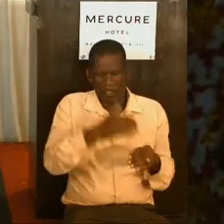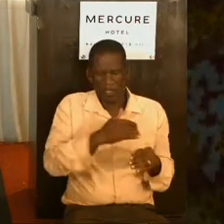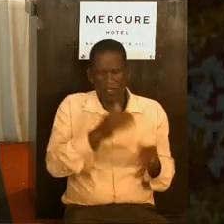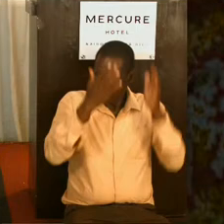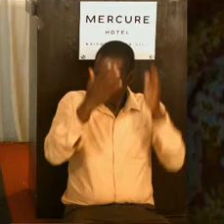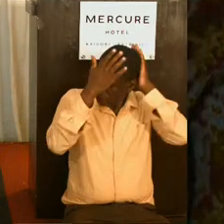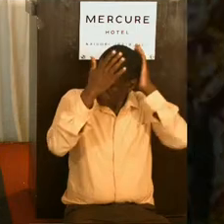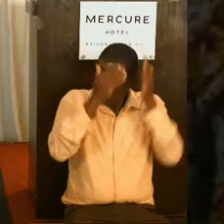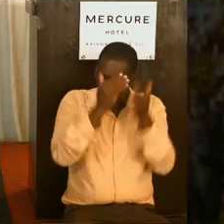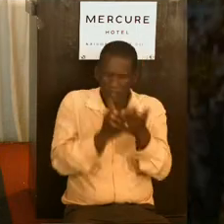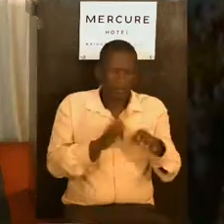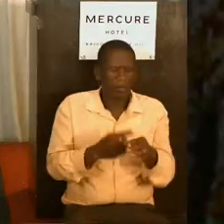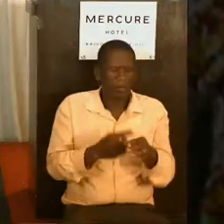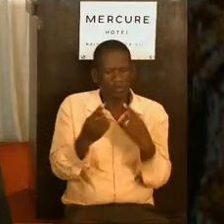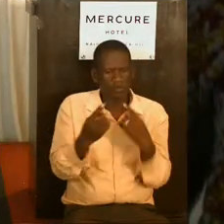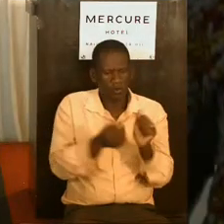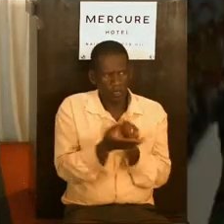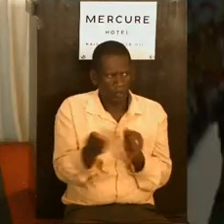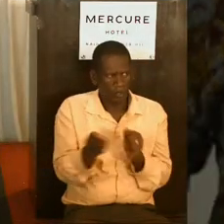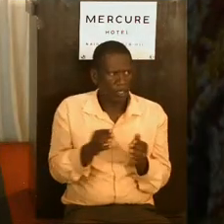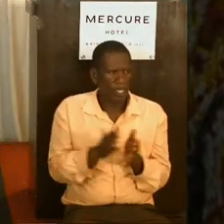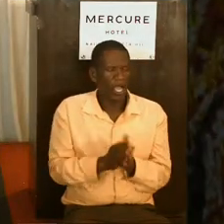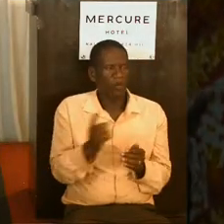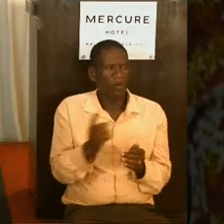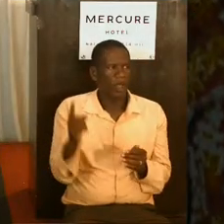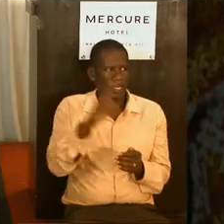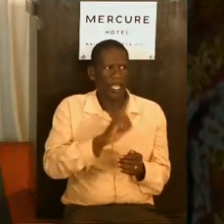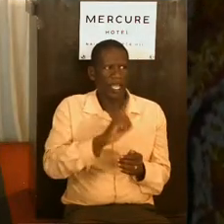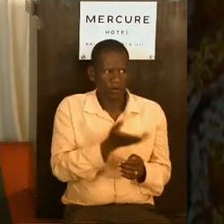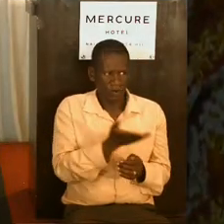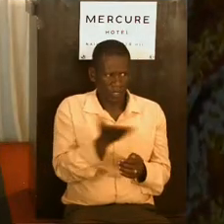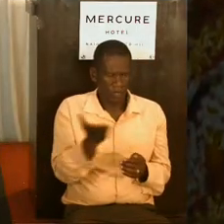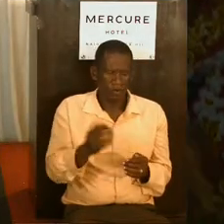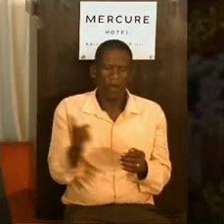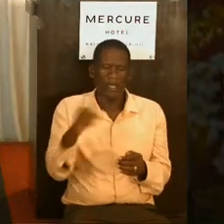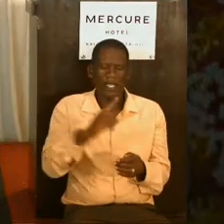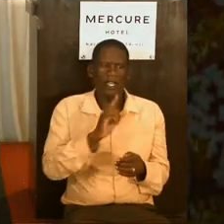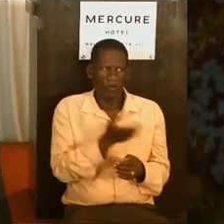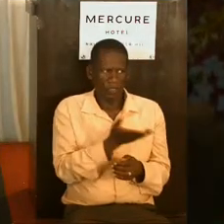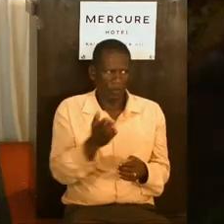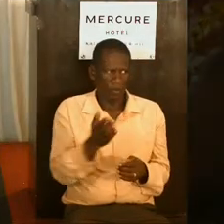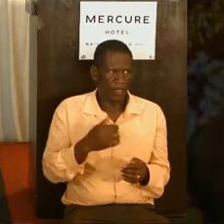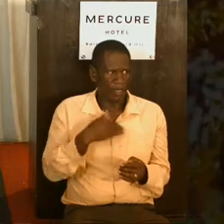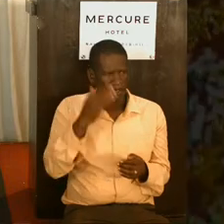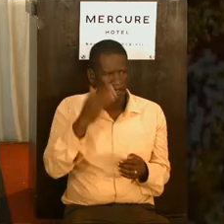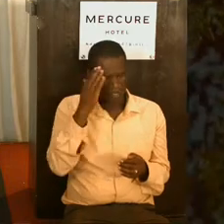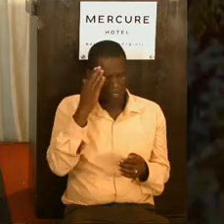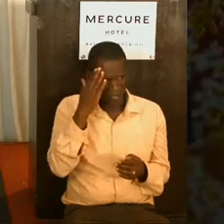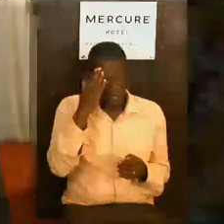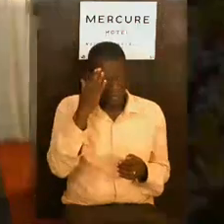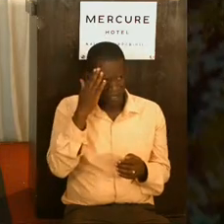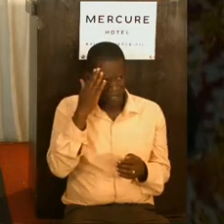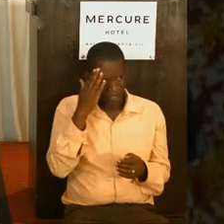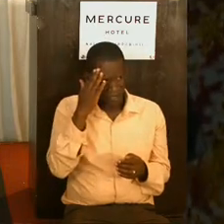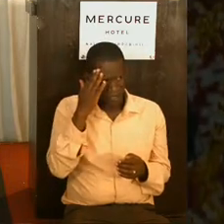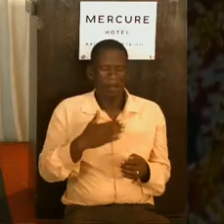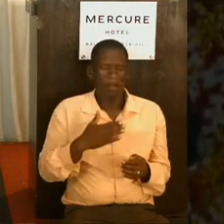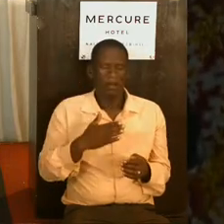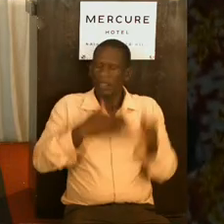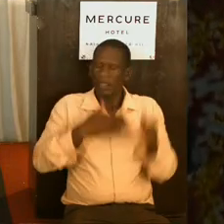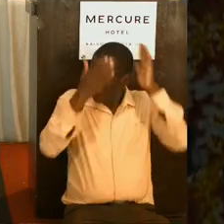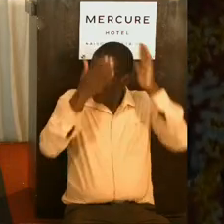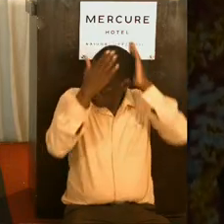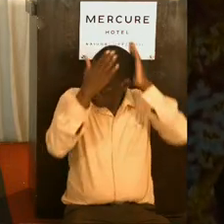Catholic Bishops sometimes and one day I told them I think my Graces